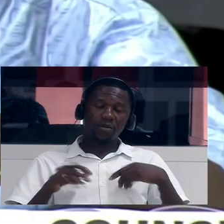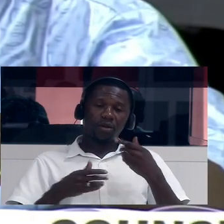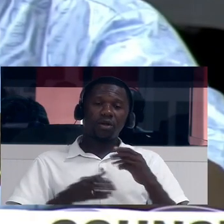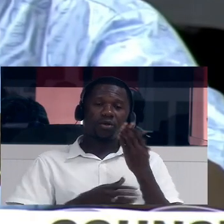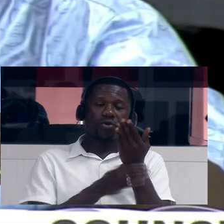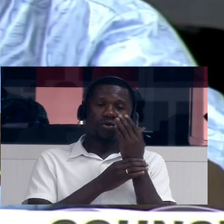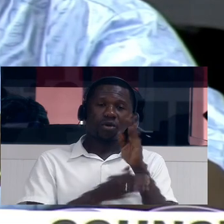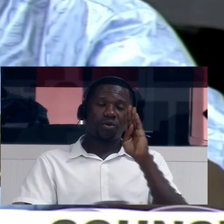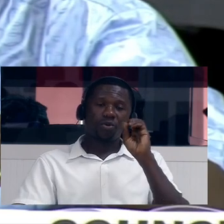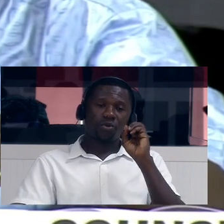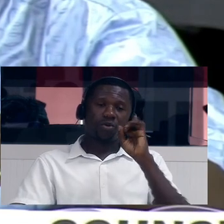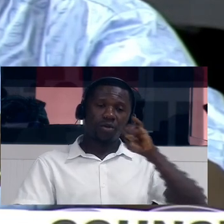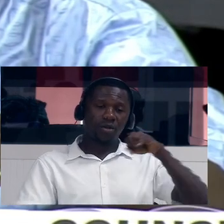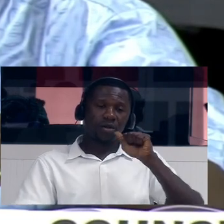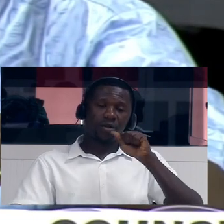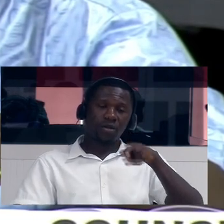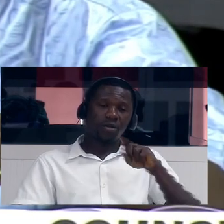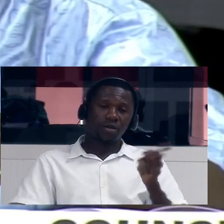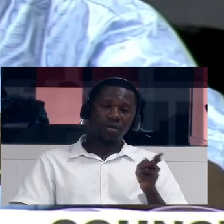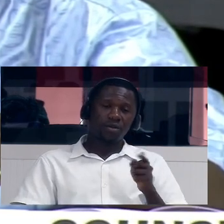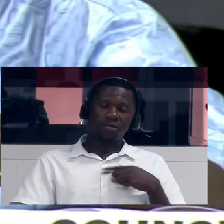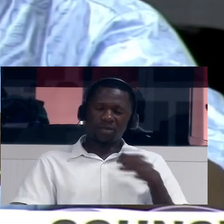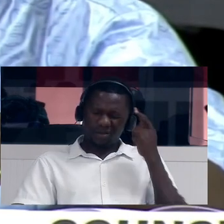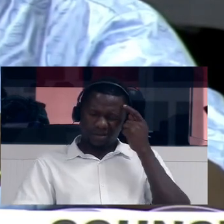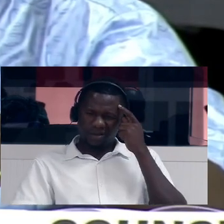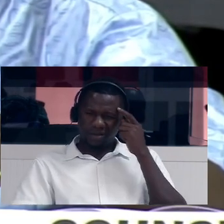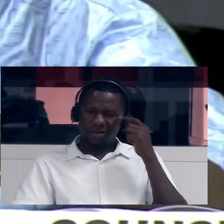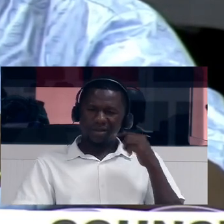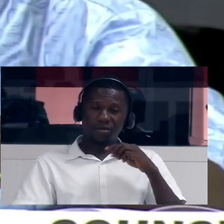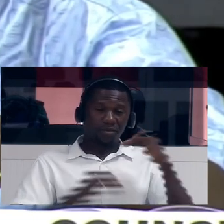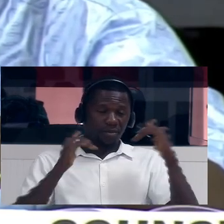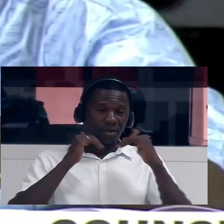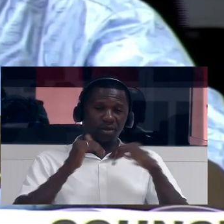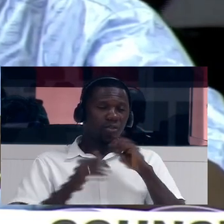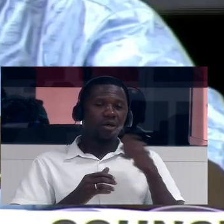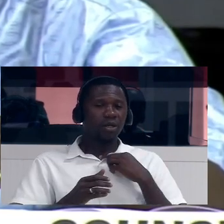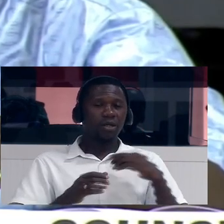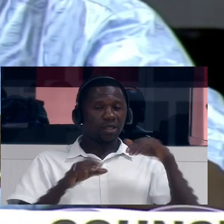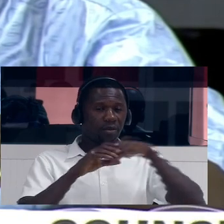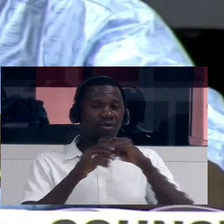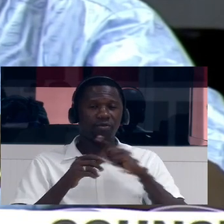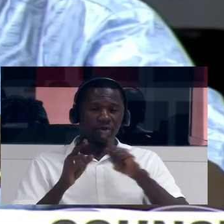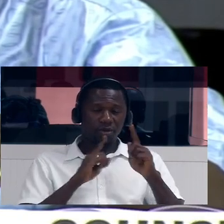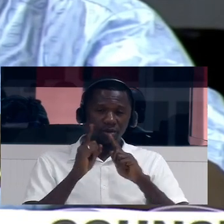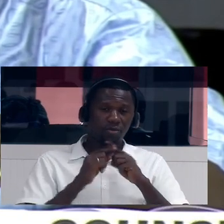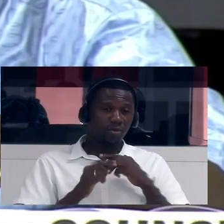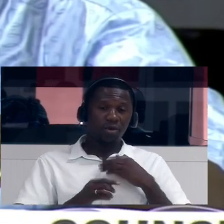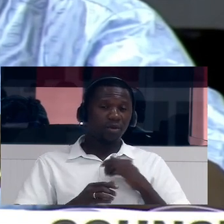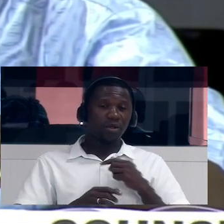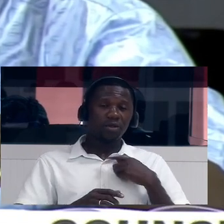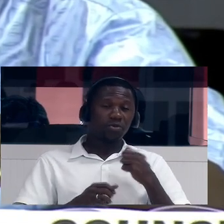the meeting not an engagement for dialogue, but an attempt to threaten the student